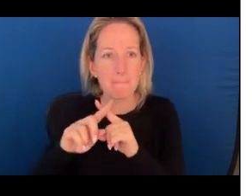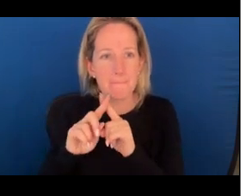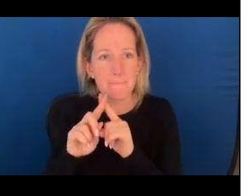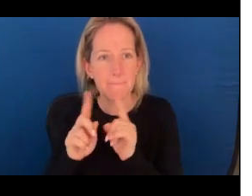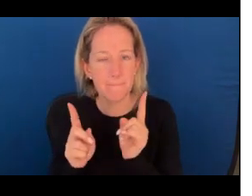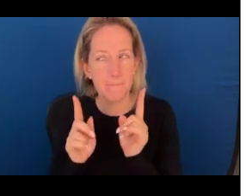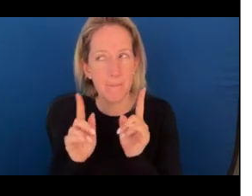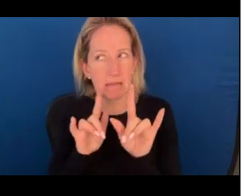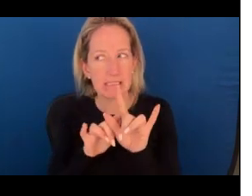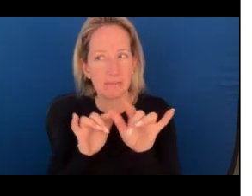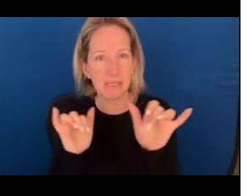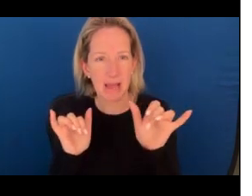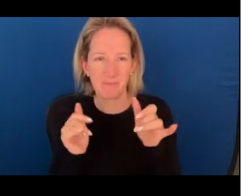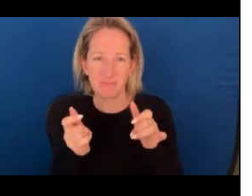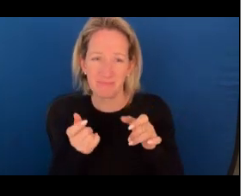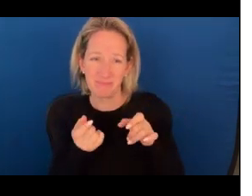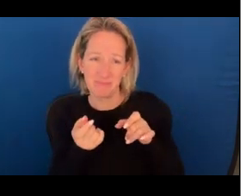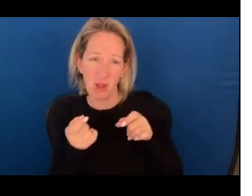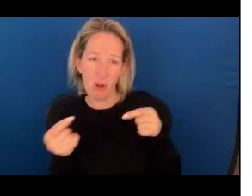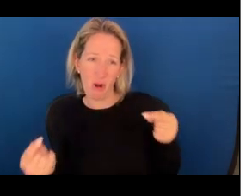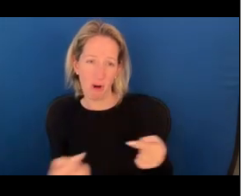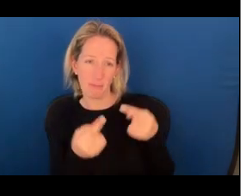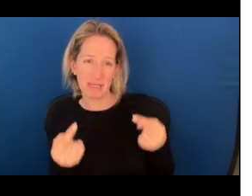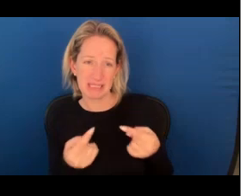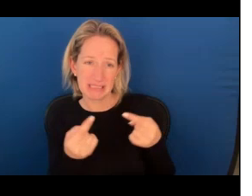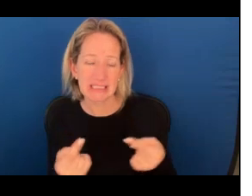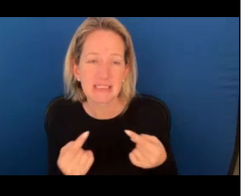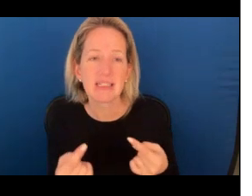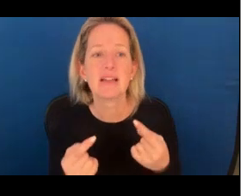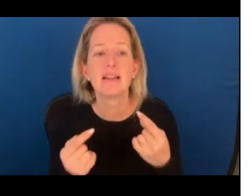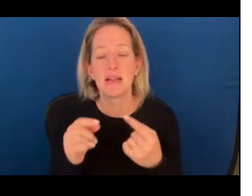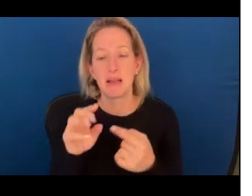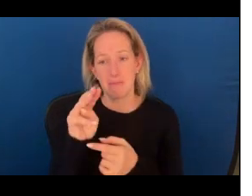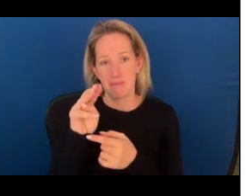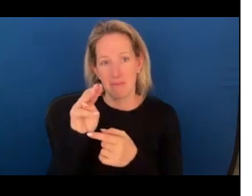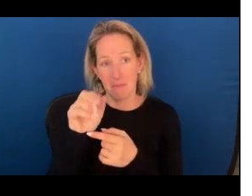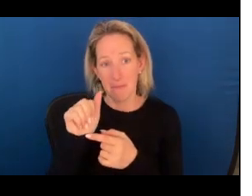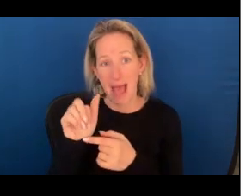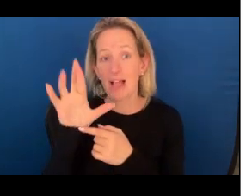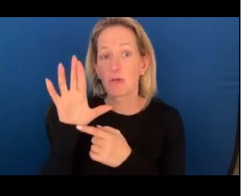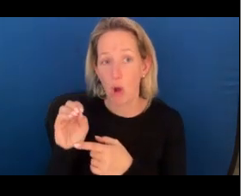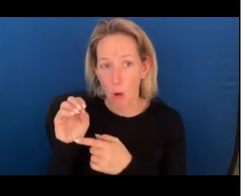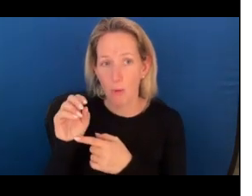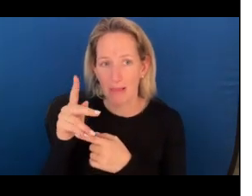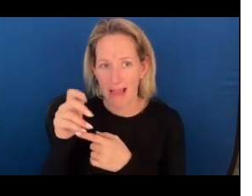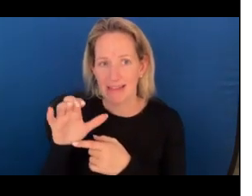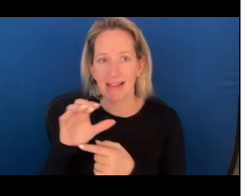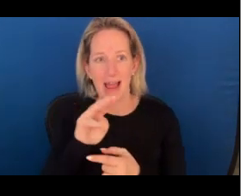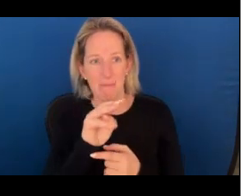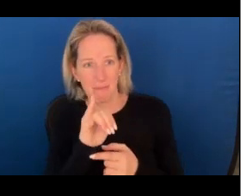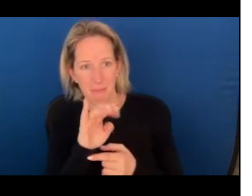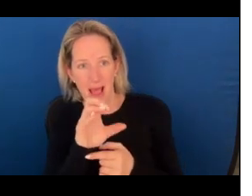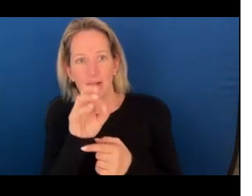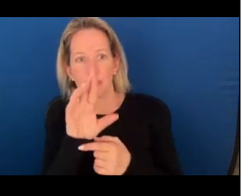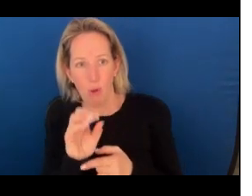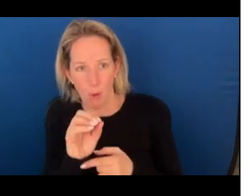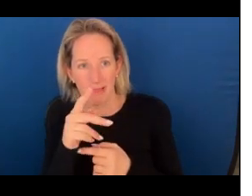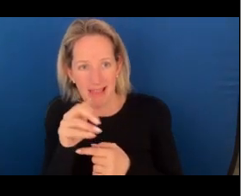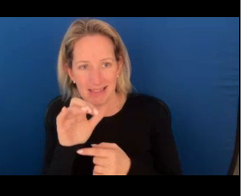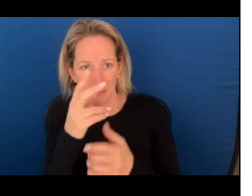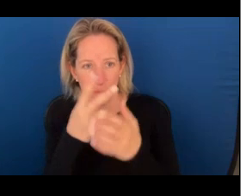also probably harming it in other ways where we're producing, you know, macroplastics, microplastics, things like that. Next slide.